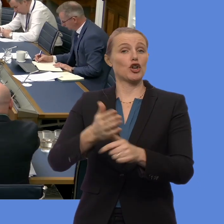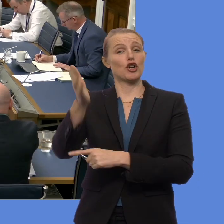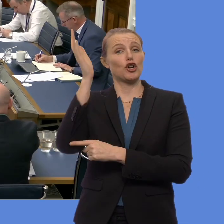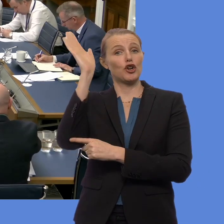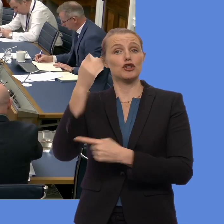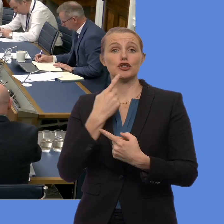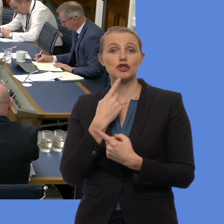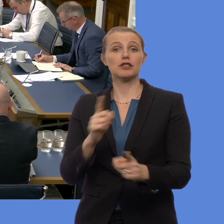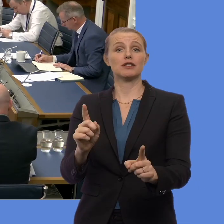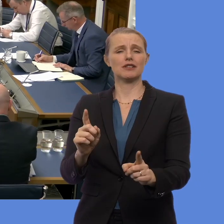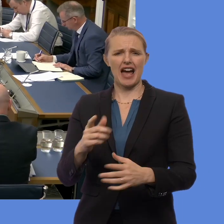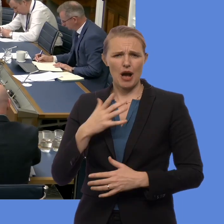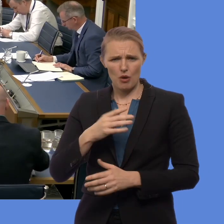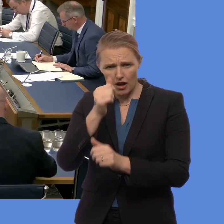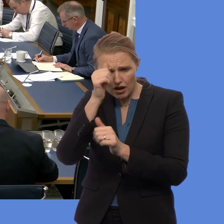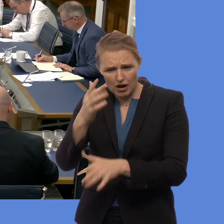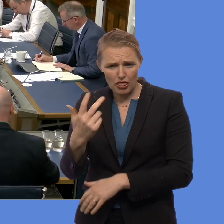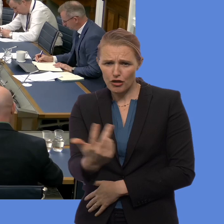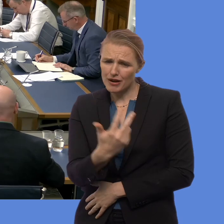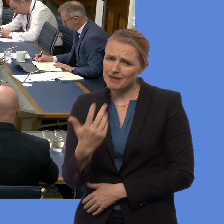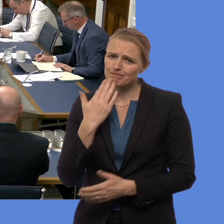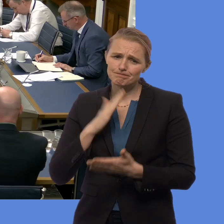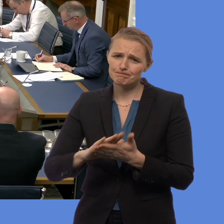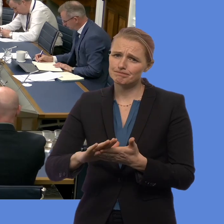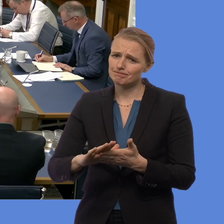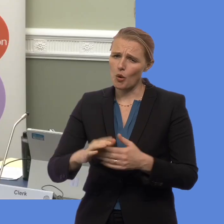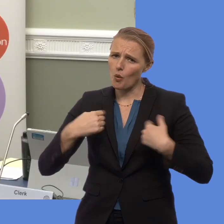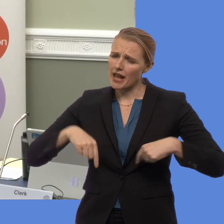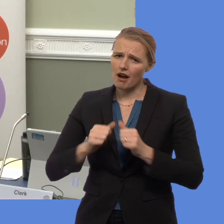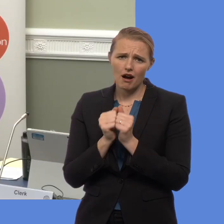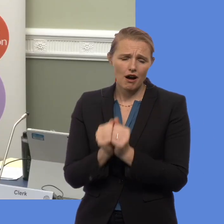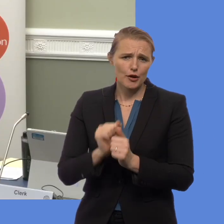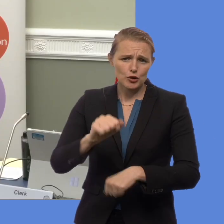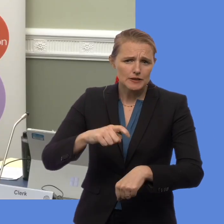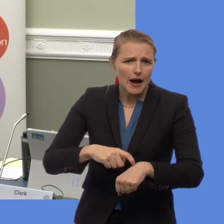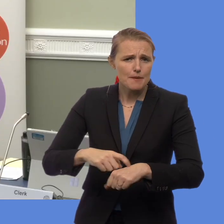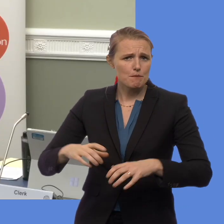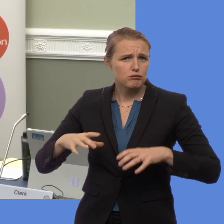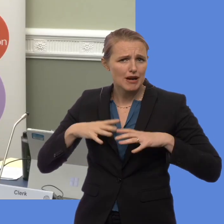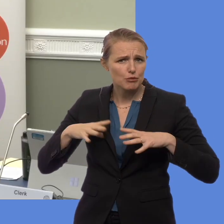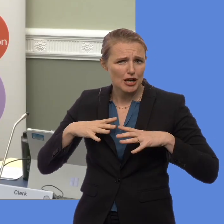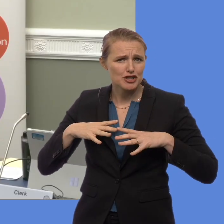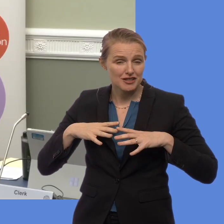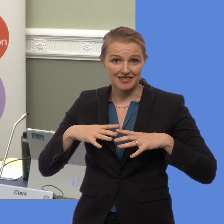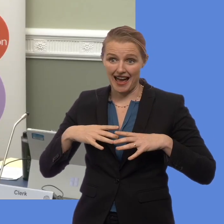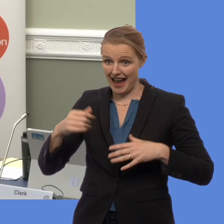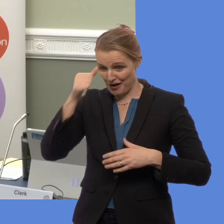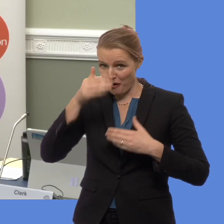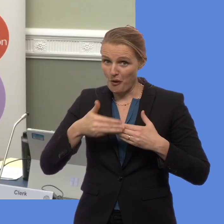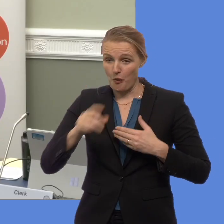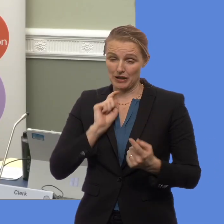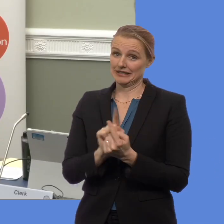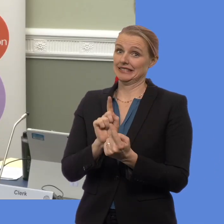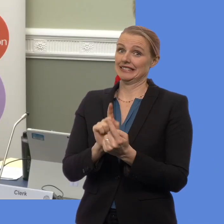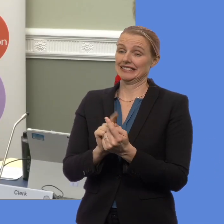team know that the committee appreciates your preparation and your time here today. We believe we will be seeing a lot of each other over the next period